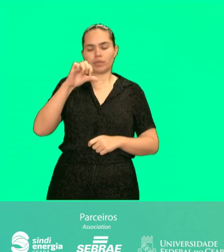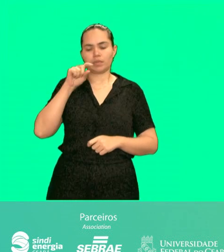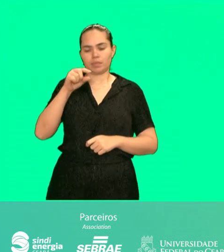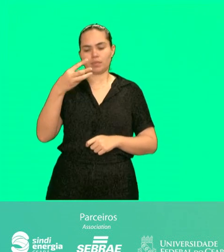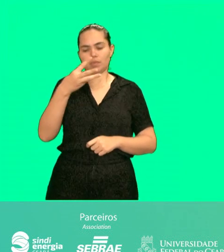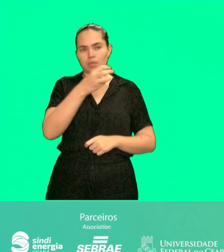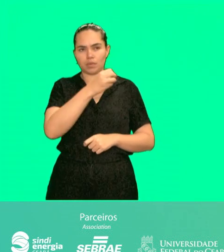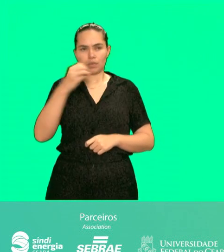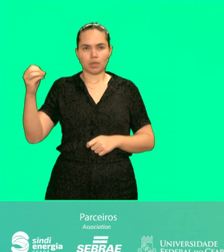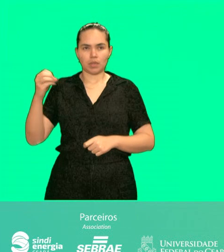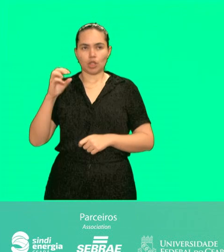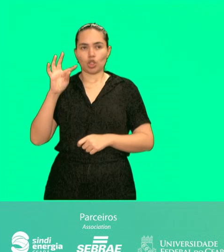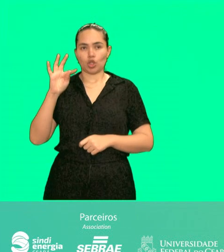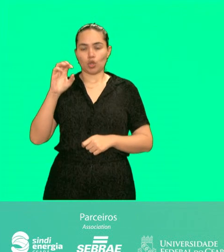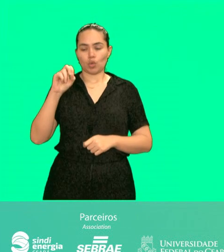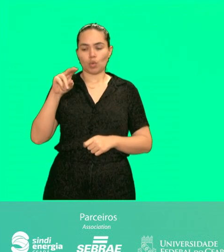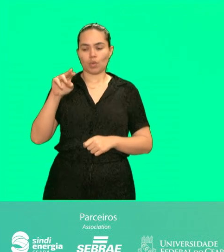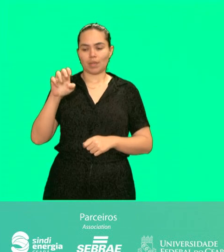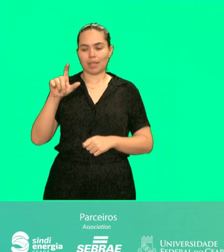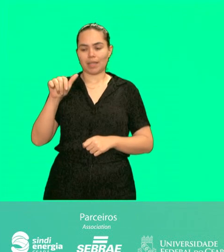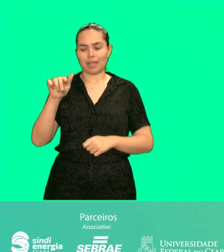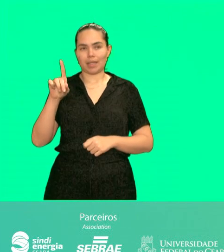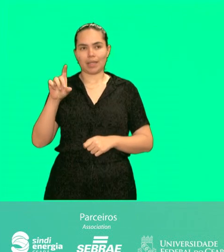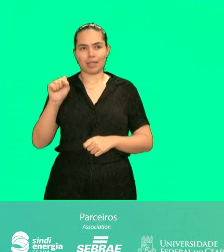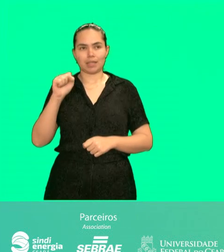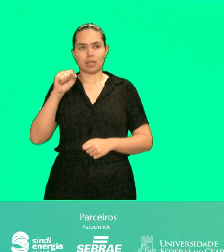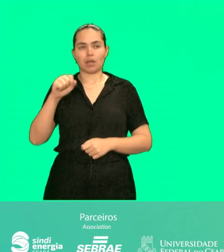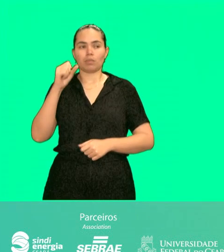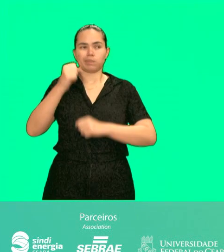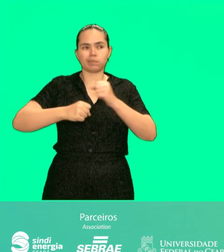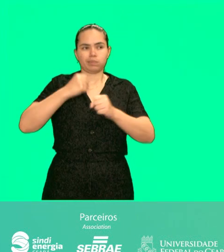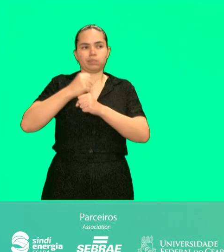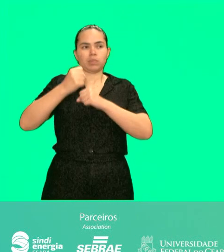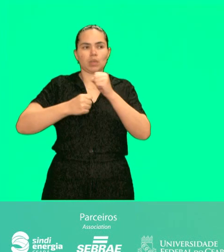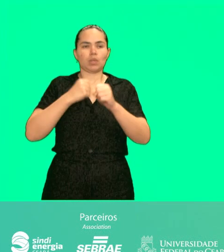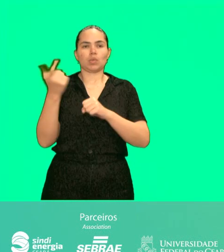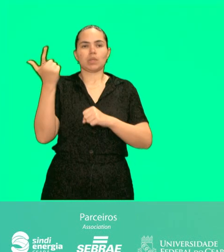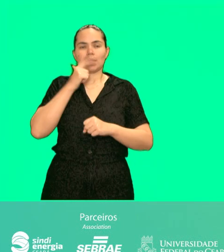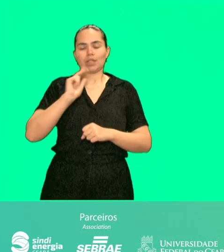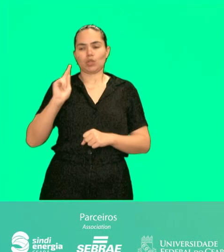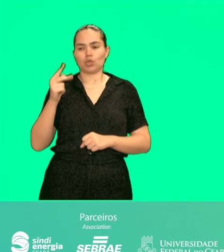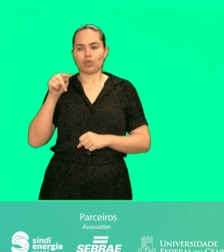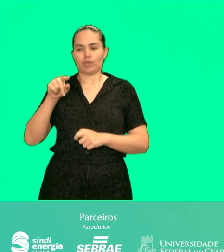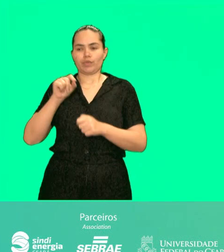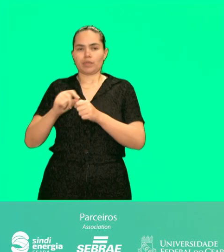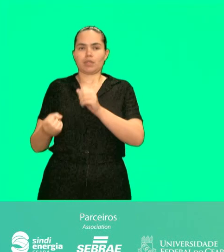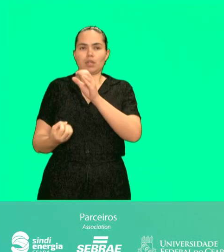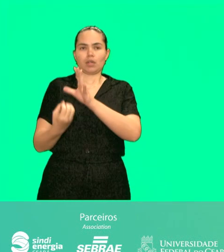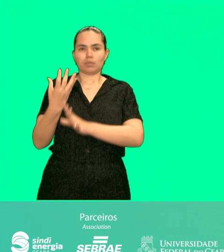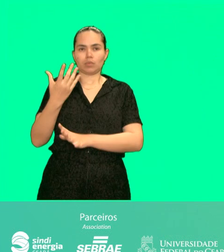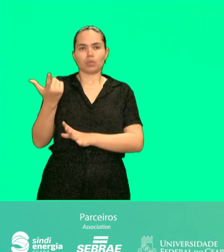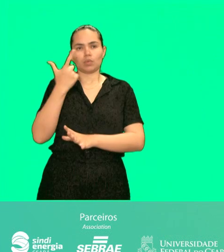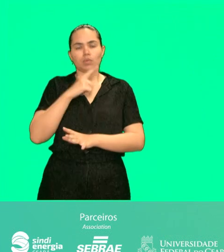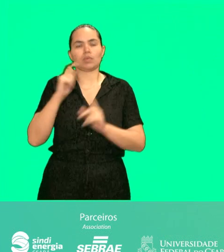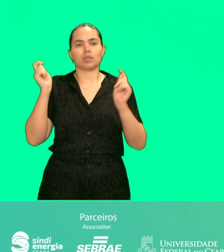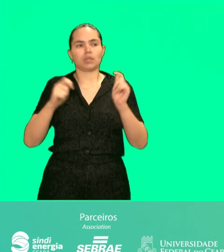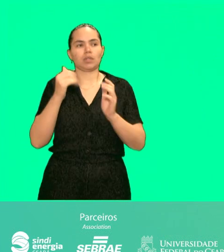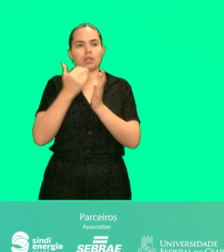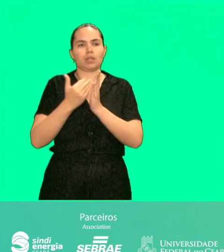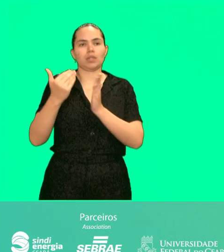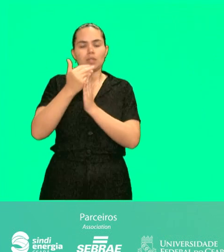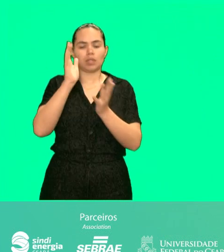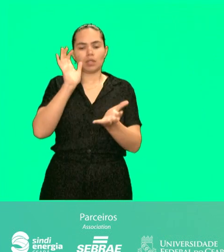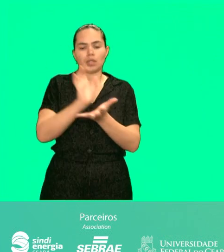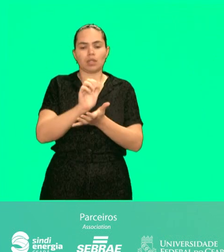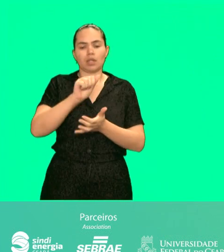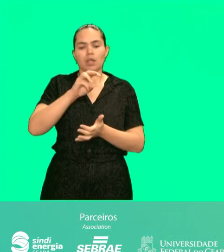of toneladas por ano de produção de 9,300 tons hidrogênio, per year né? of E isso hydrogen, vai conseguir and it gerar, will be em able to termos de produção de generate in terms amônia of